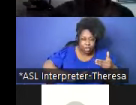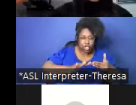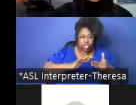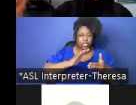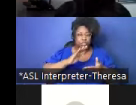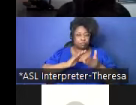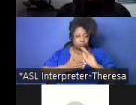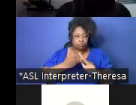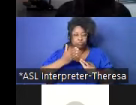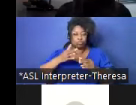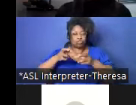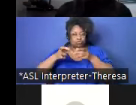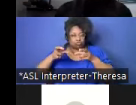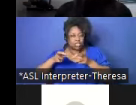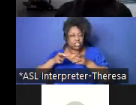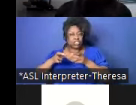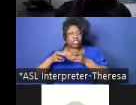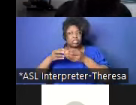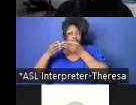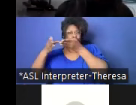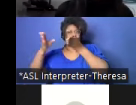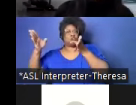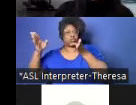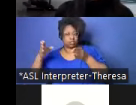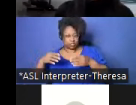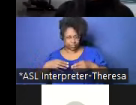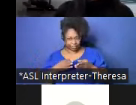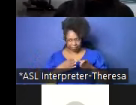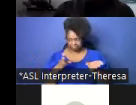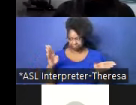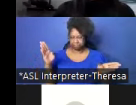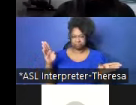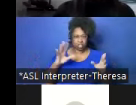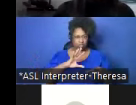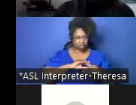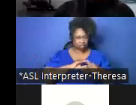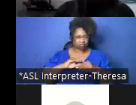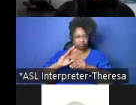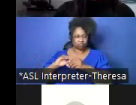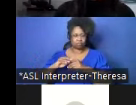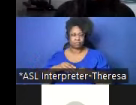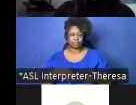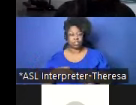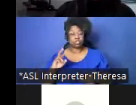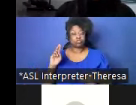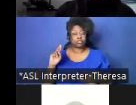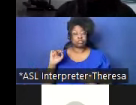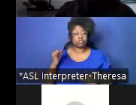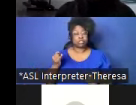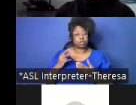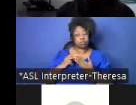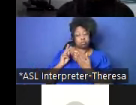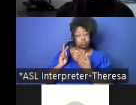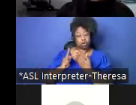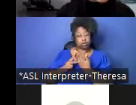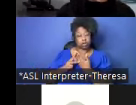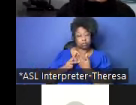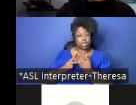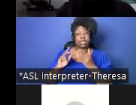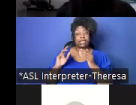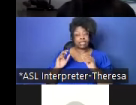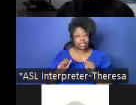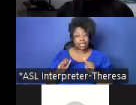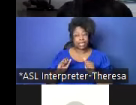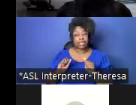then much broader relevance. And so leveraging the Resilient New Jersey program as a platform for